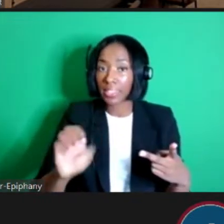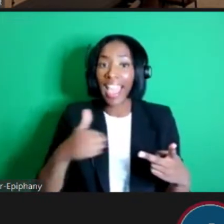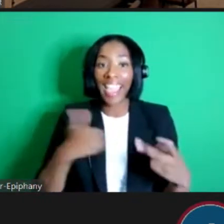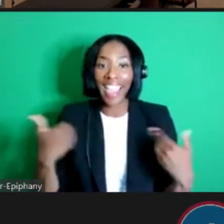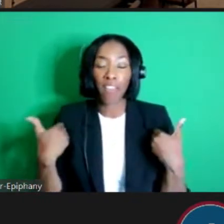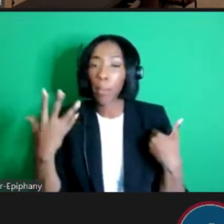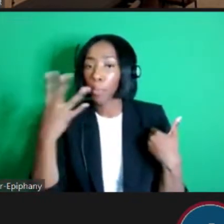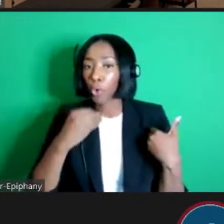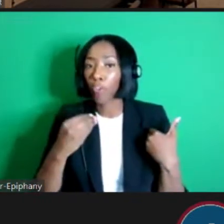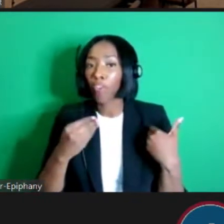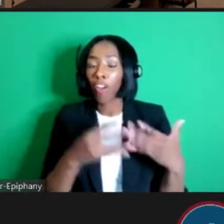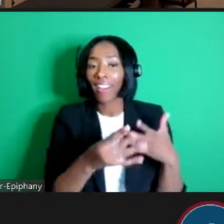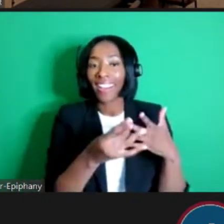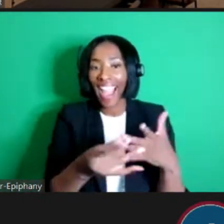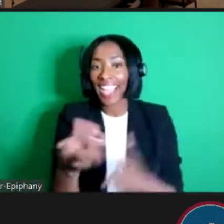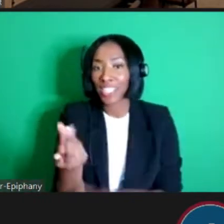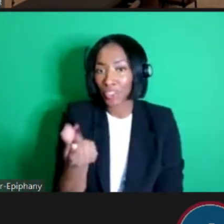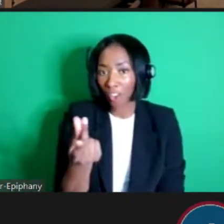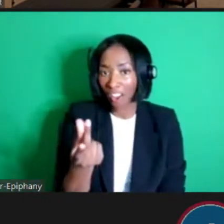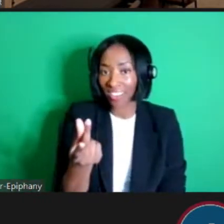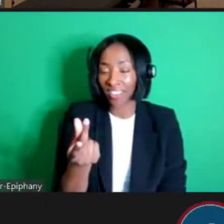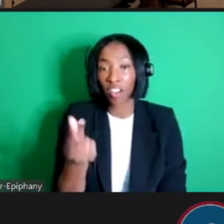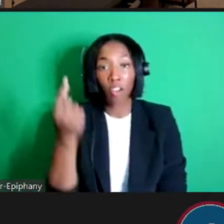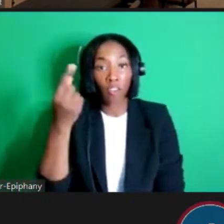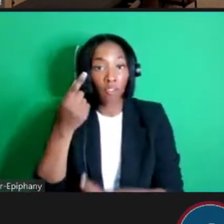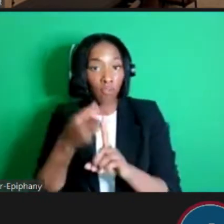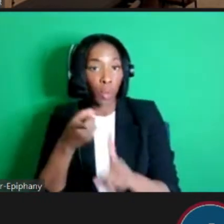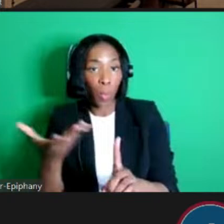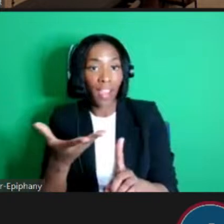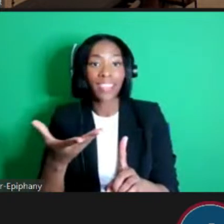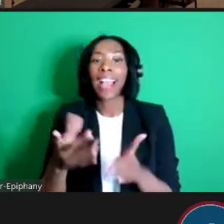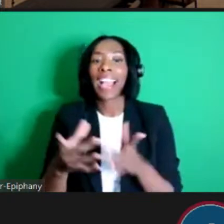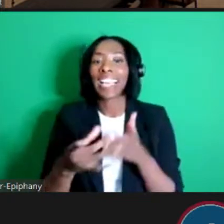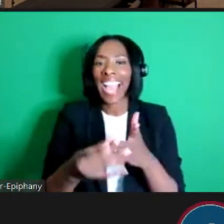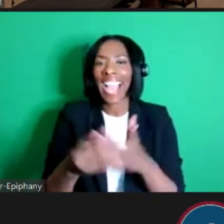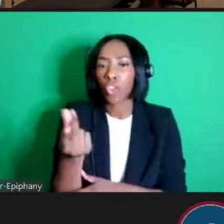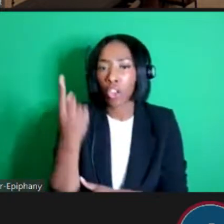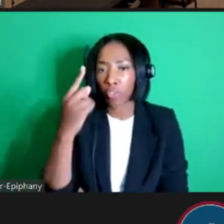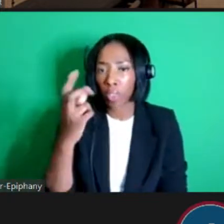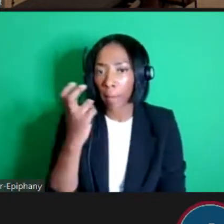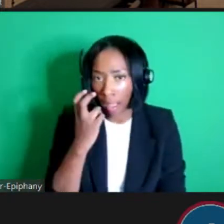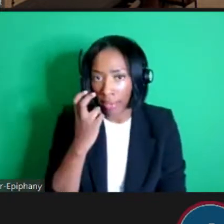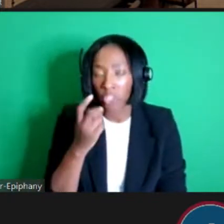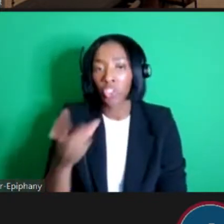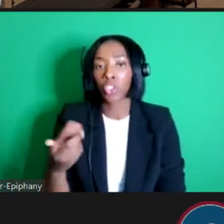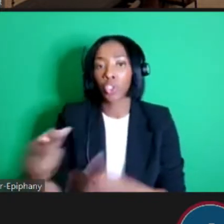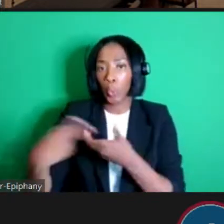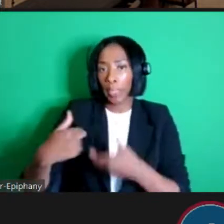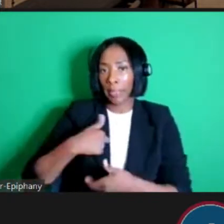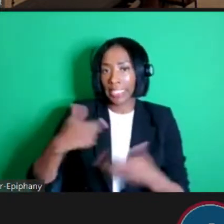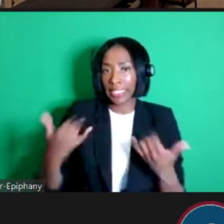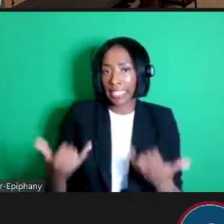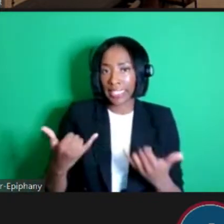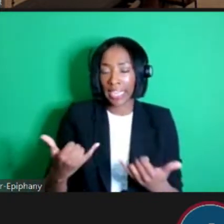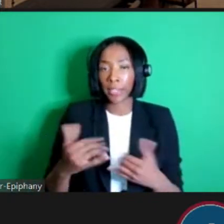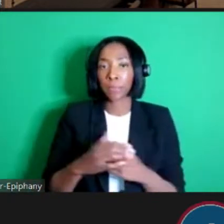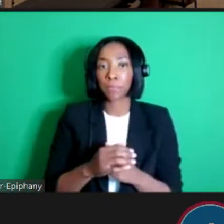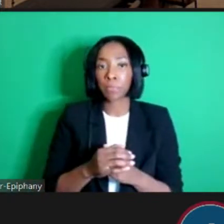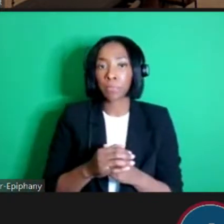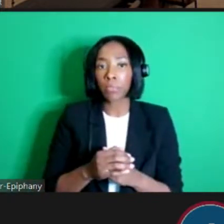dog from Guide Dogs for the Blind. She's joining me today. So next on roll call is Laura